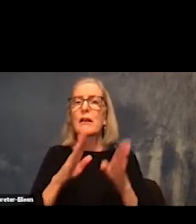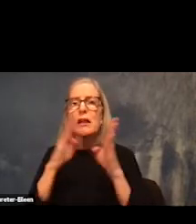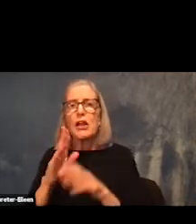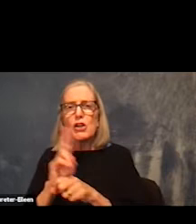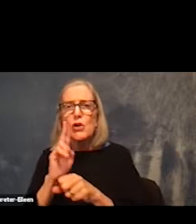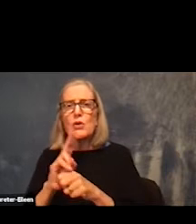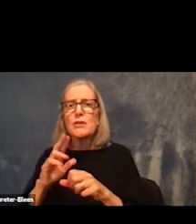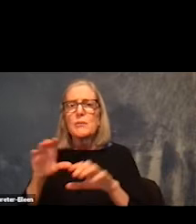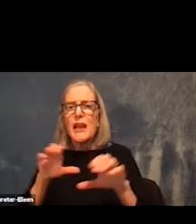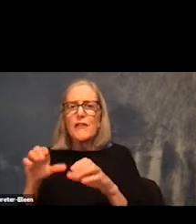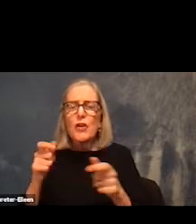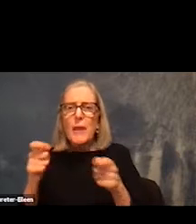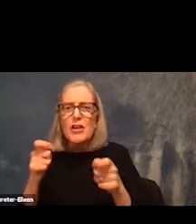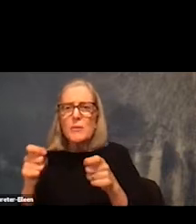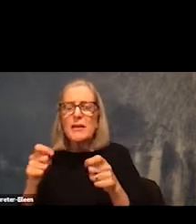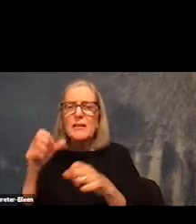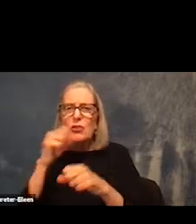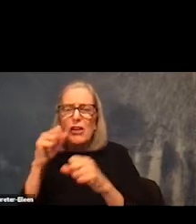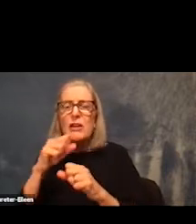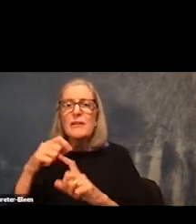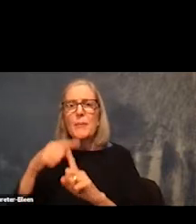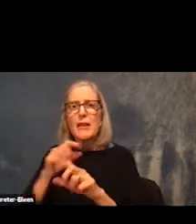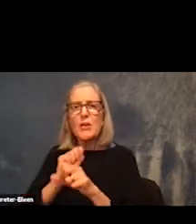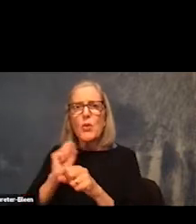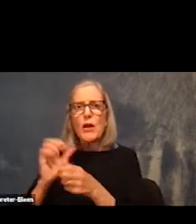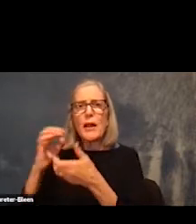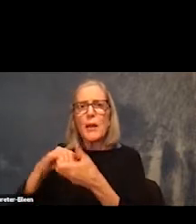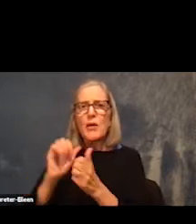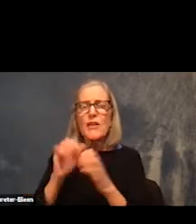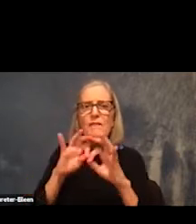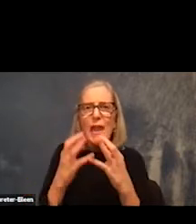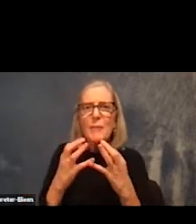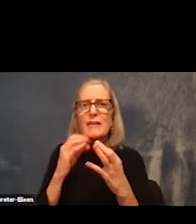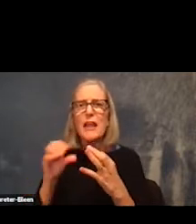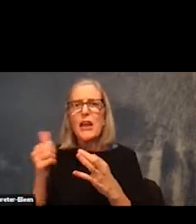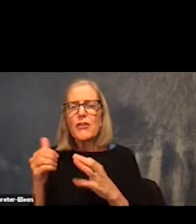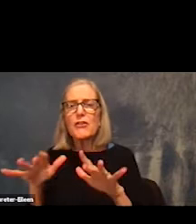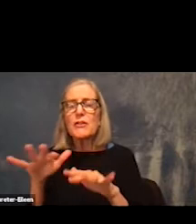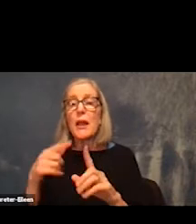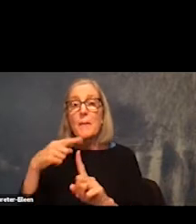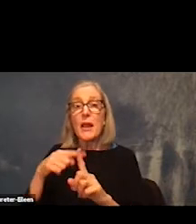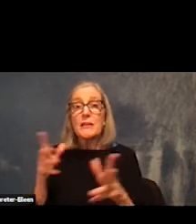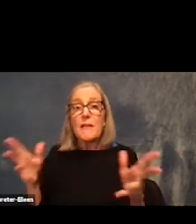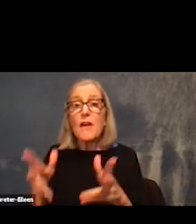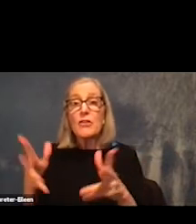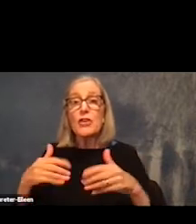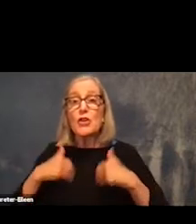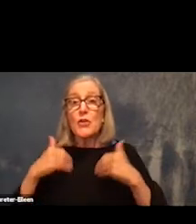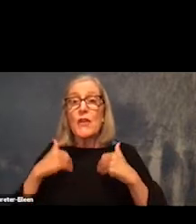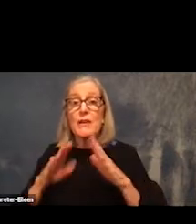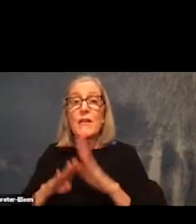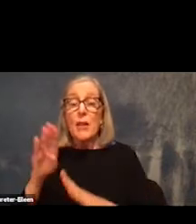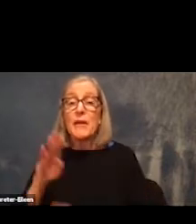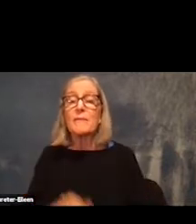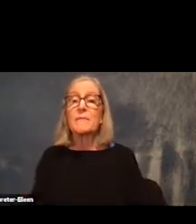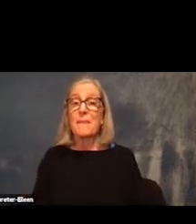with colleagues and families, plus foster youth development and empowerment. Meanwhile, I was a